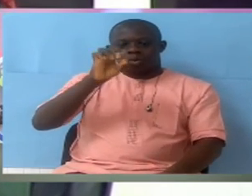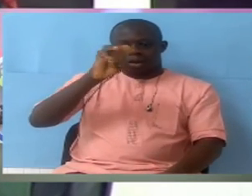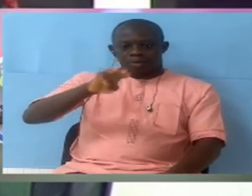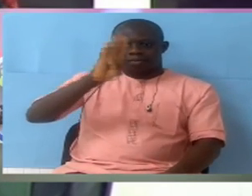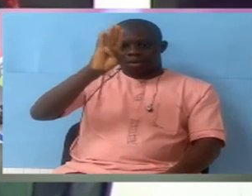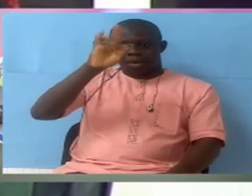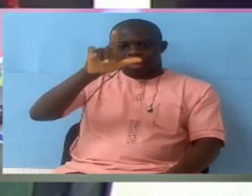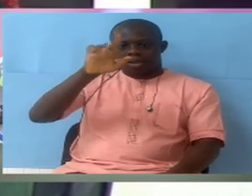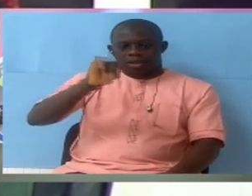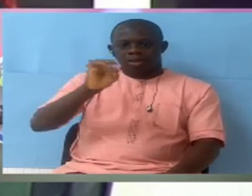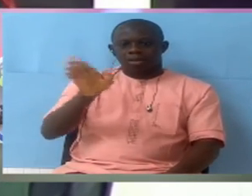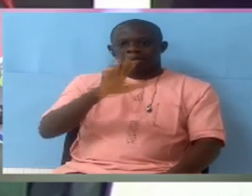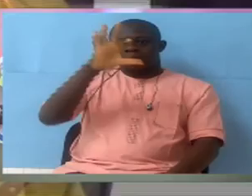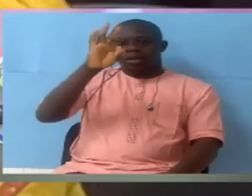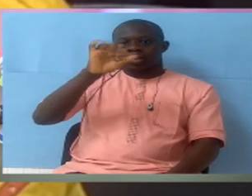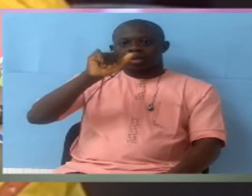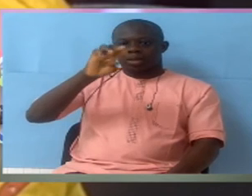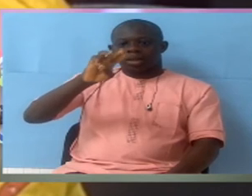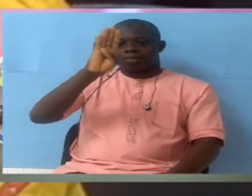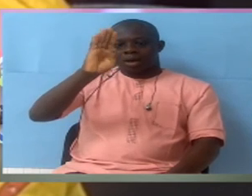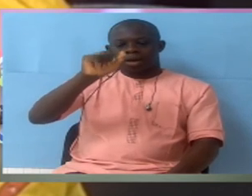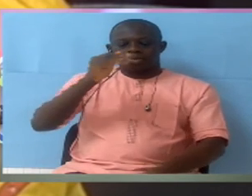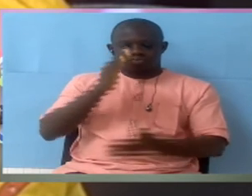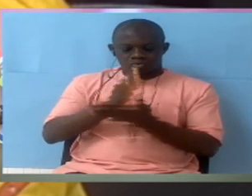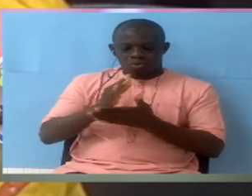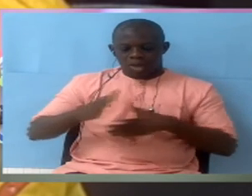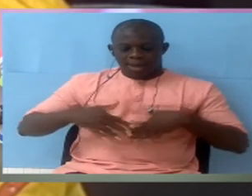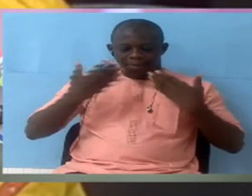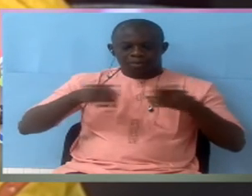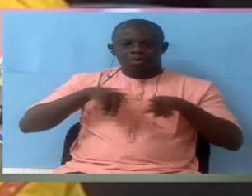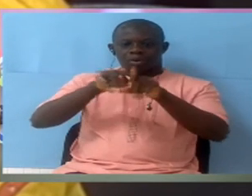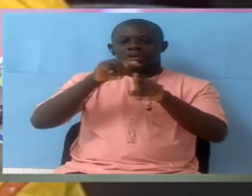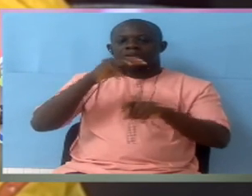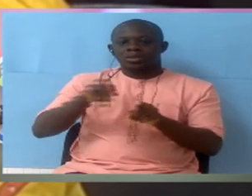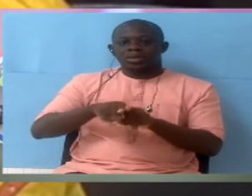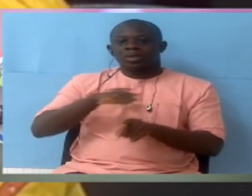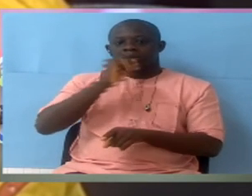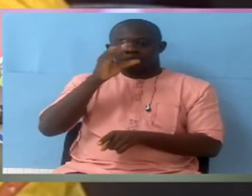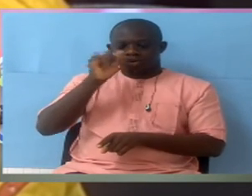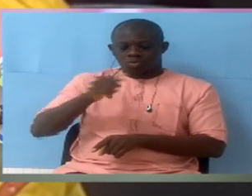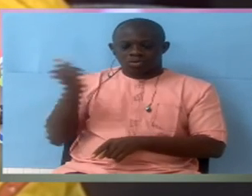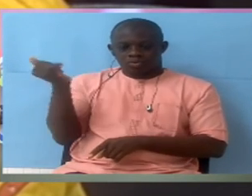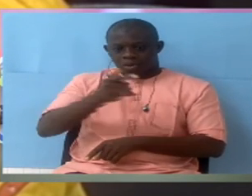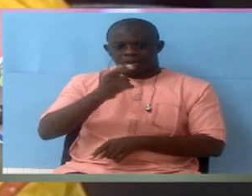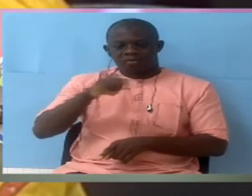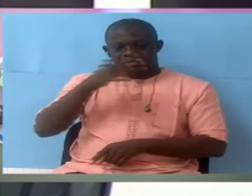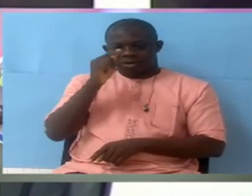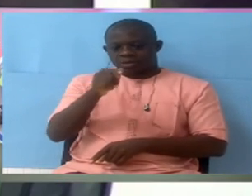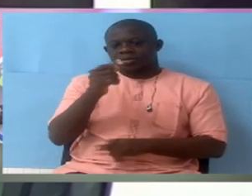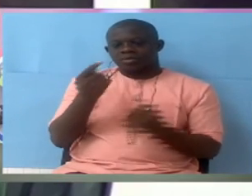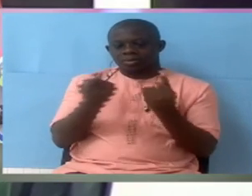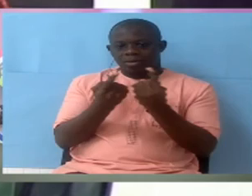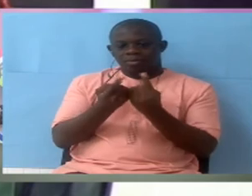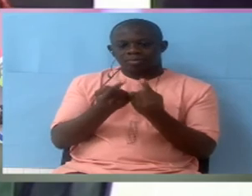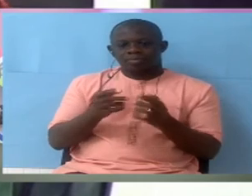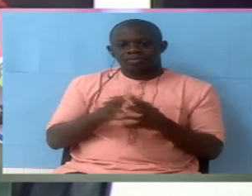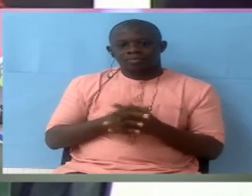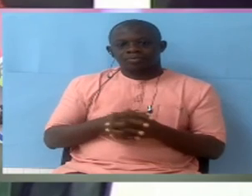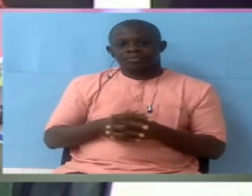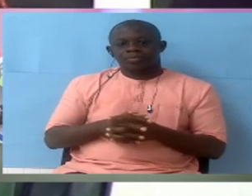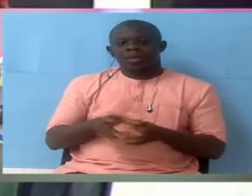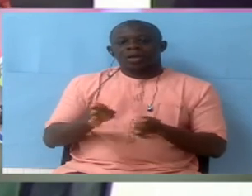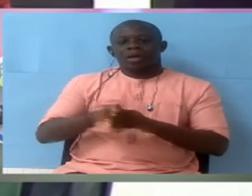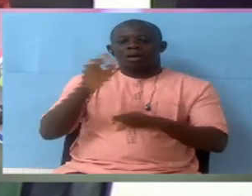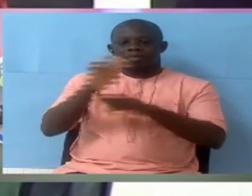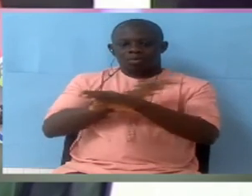told him, "You will pay for it." Te Tumbul Tamba kontanu ci wonde muneko li nga def ni nak den ko feyde. Then I was